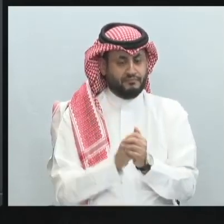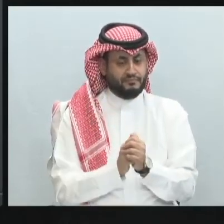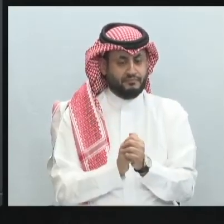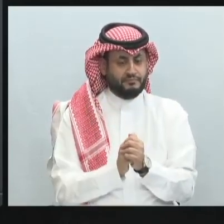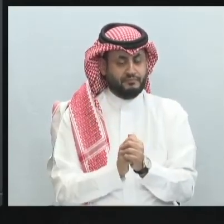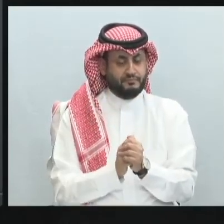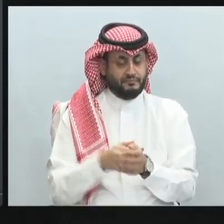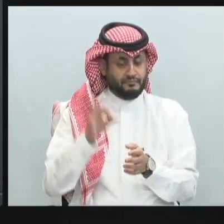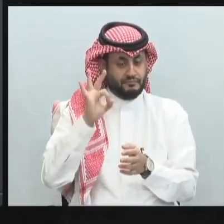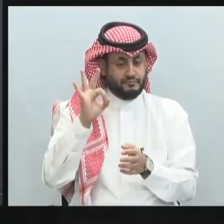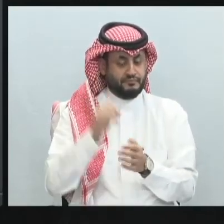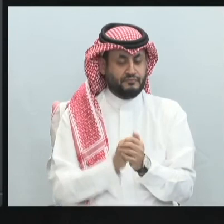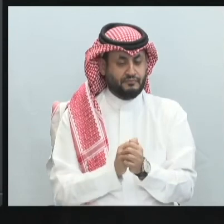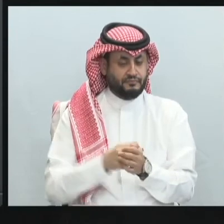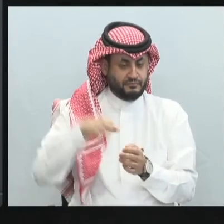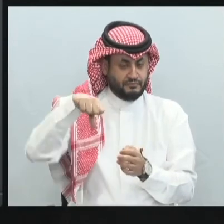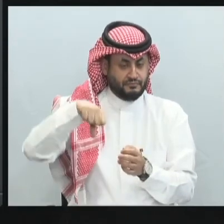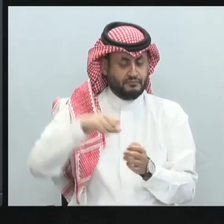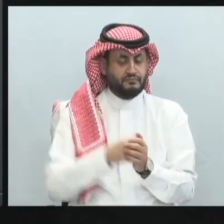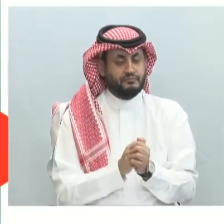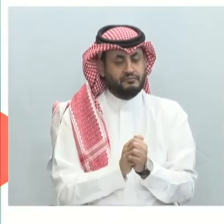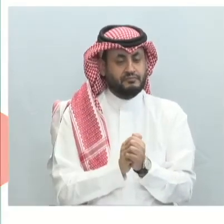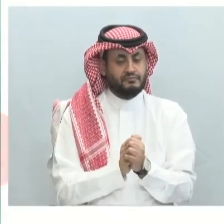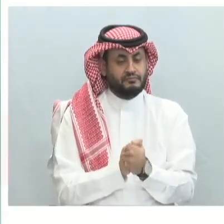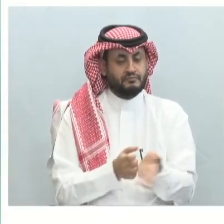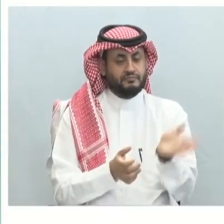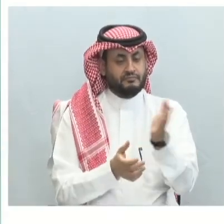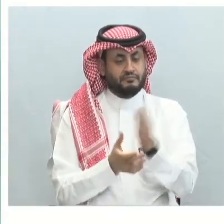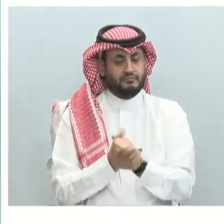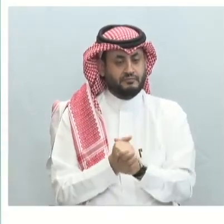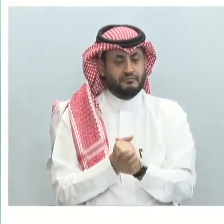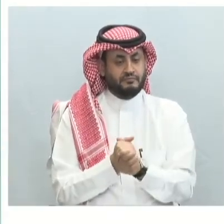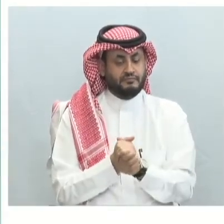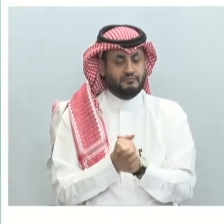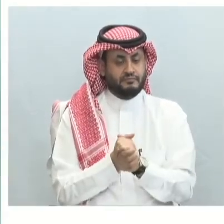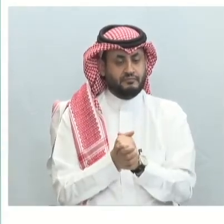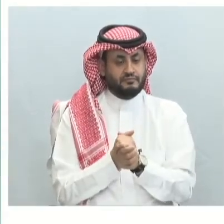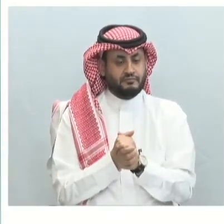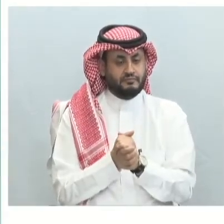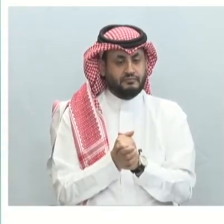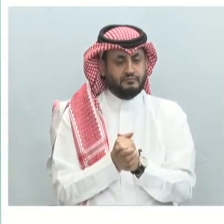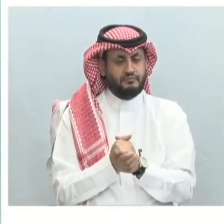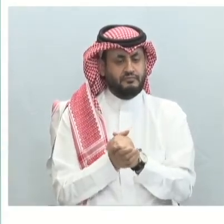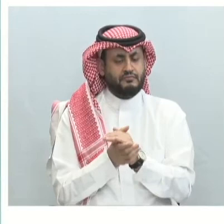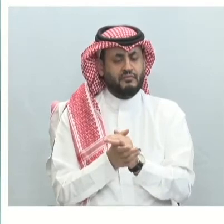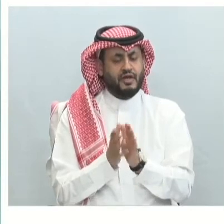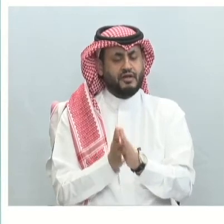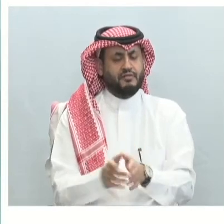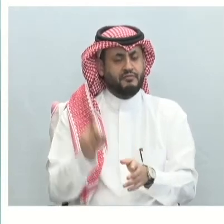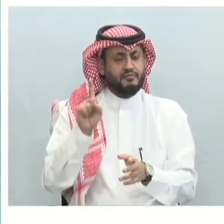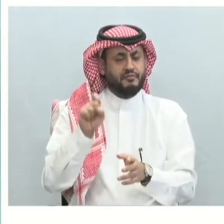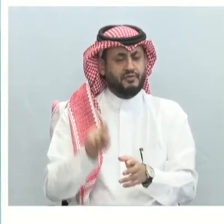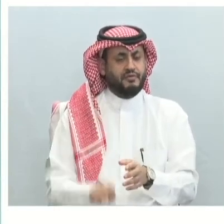are false. They are false. Excellent. Okay. Now, on page